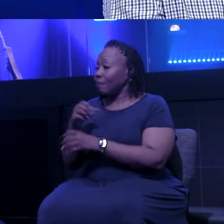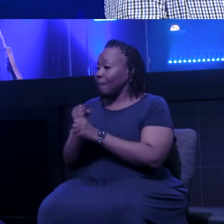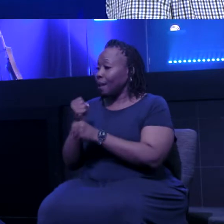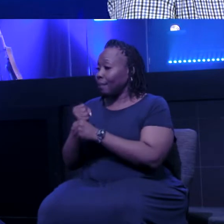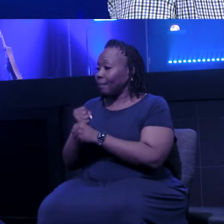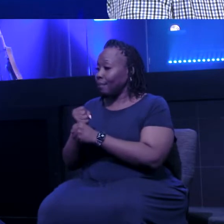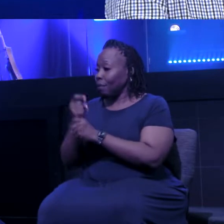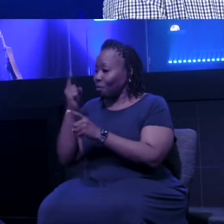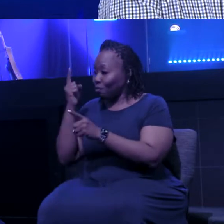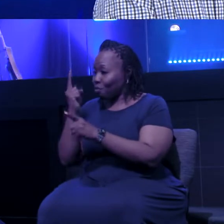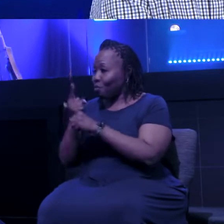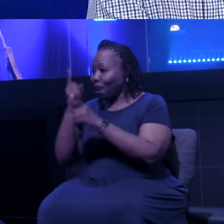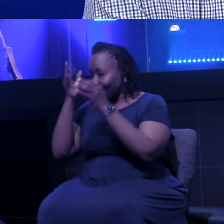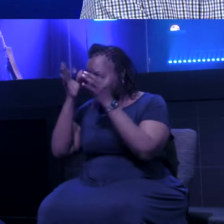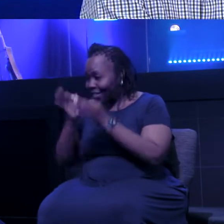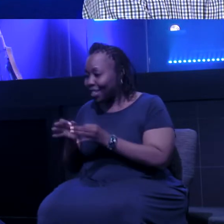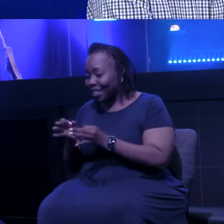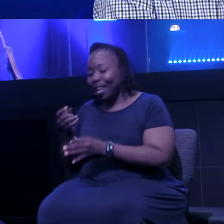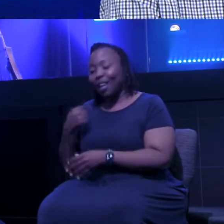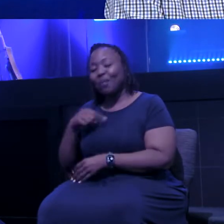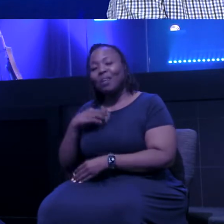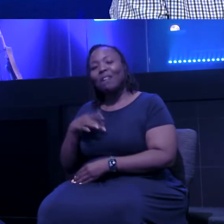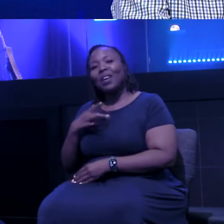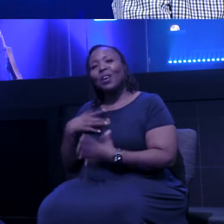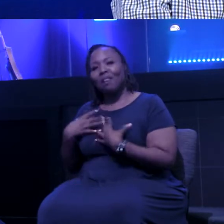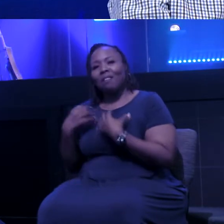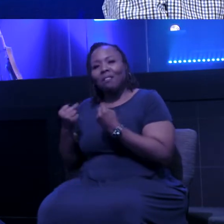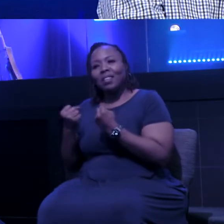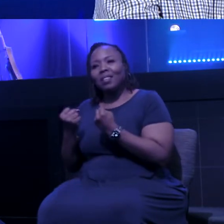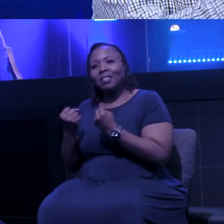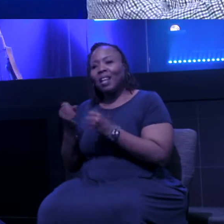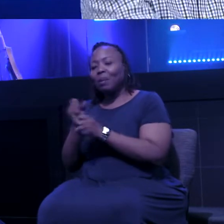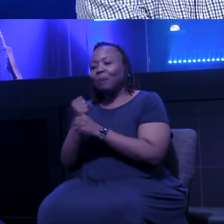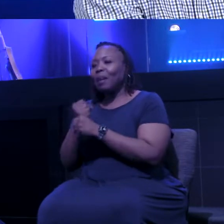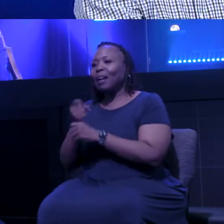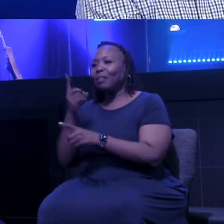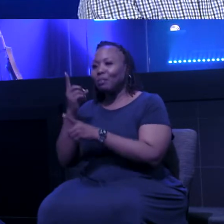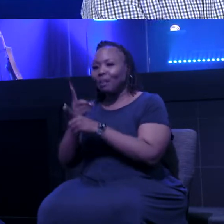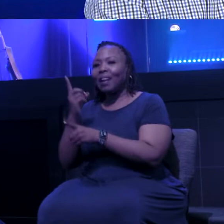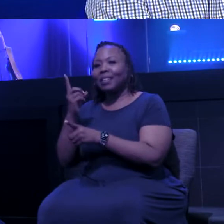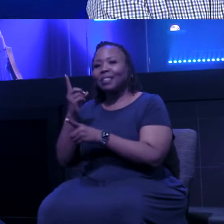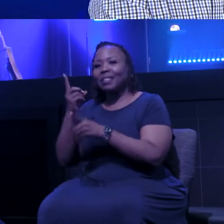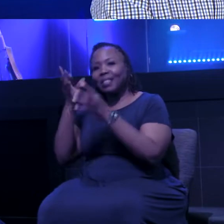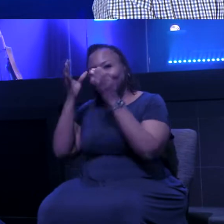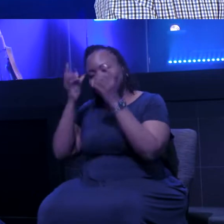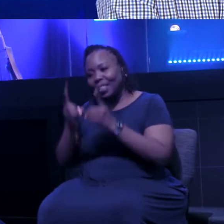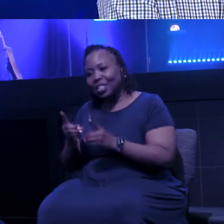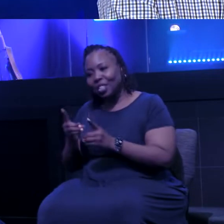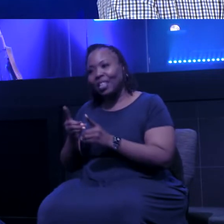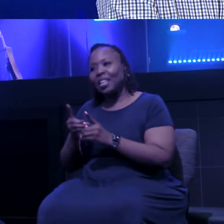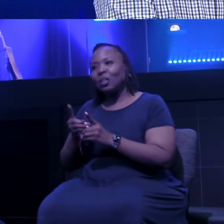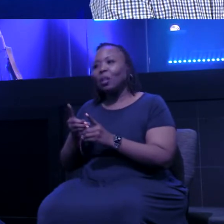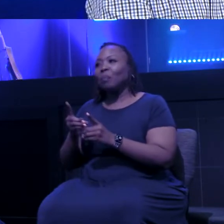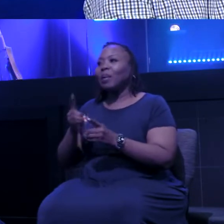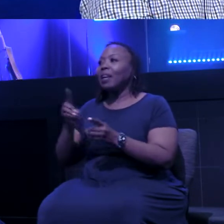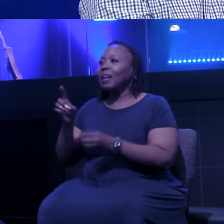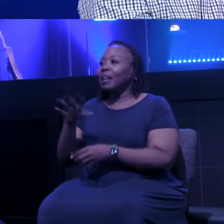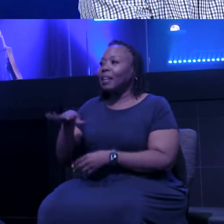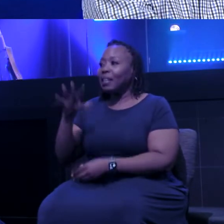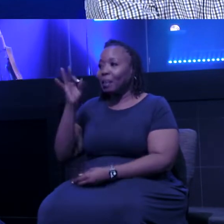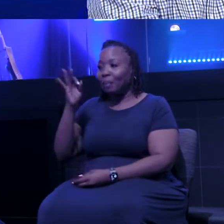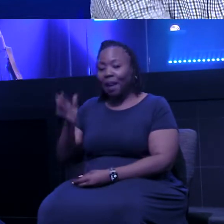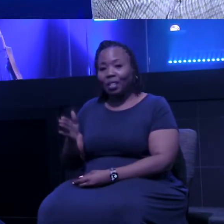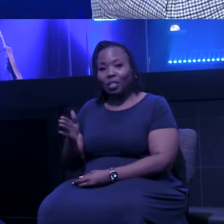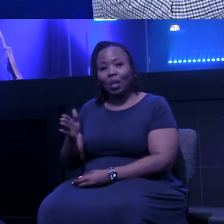feel very confident that we have Gonzalo. We're so excited that you're here. You're going to be the campus pastor at Pompano Beach. Tell us a little